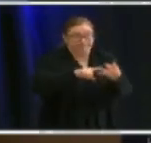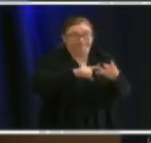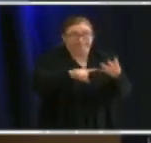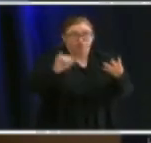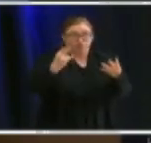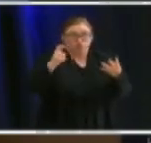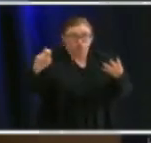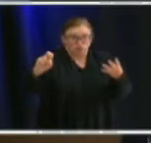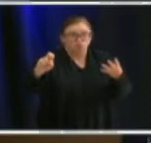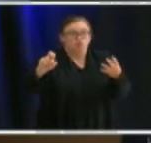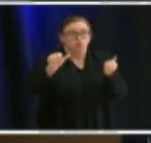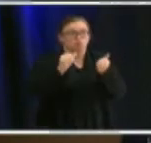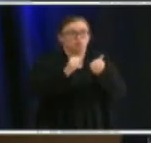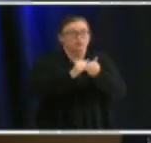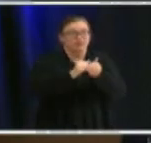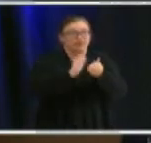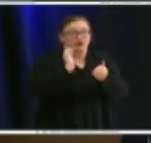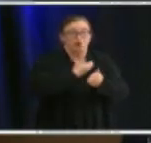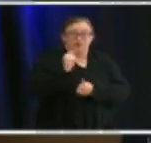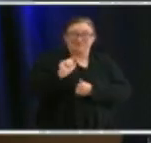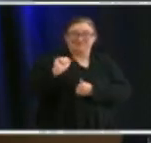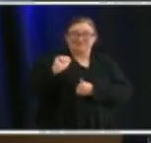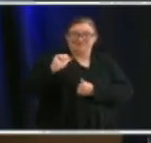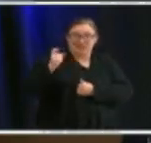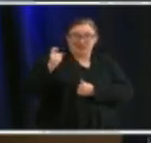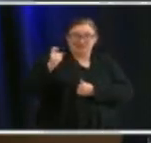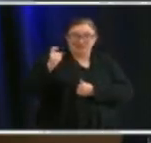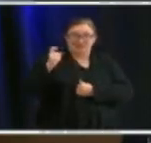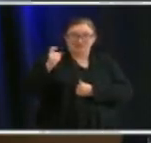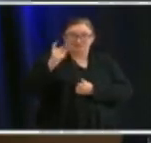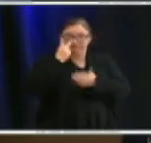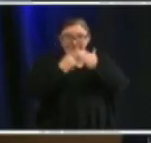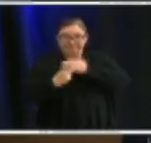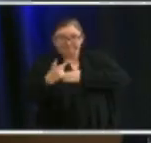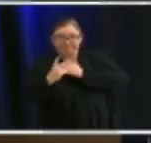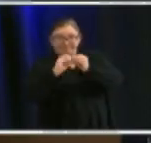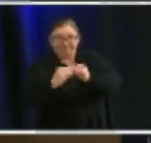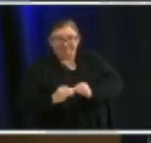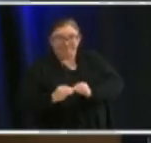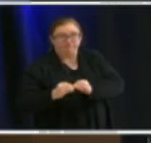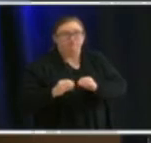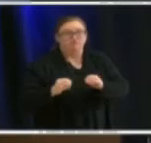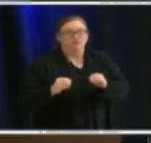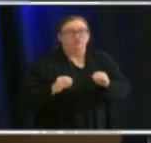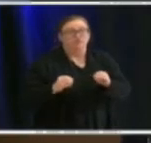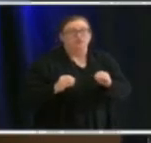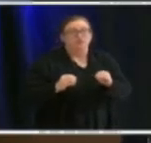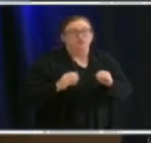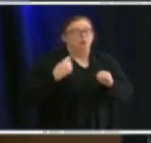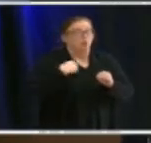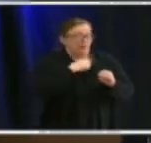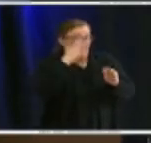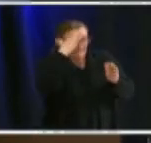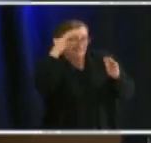And as was discussed earlier, it anticipates a decrease in the general